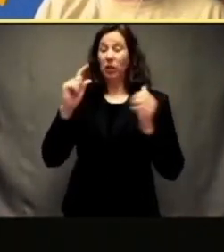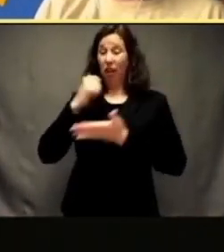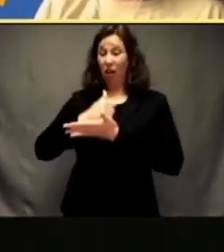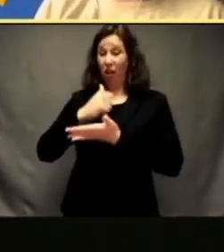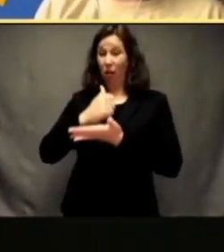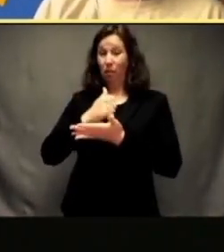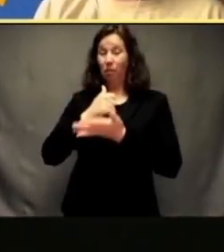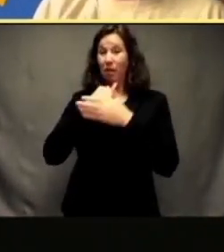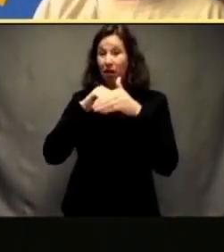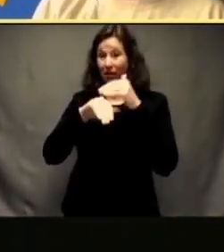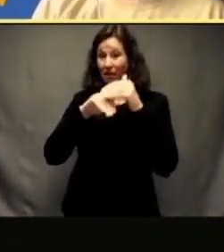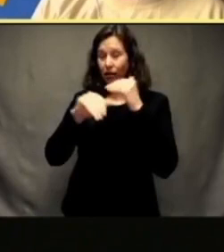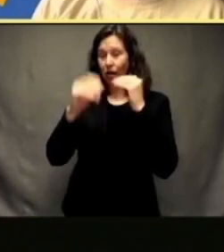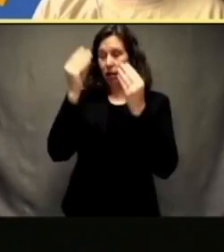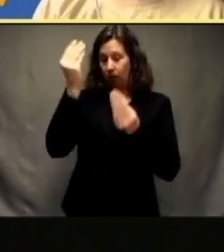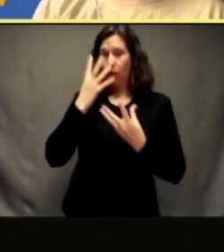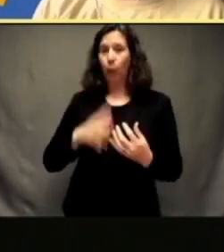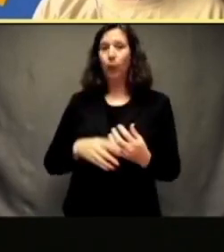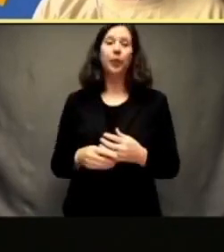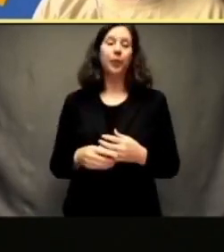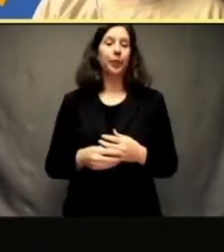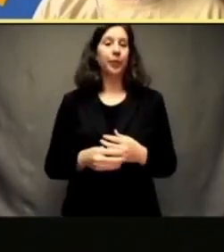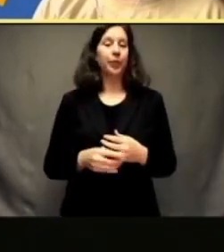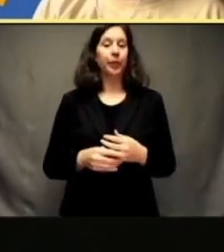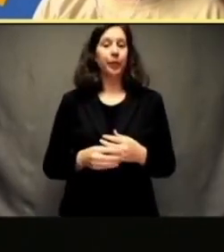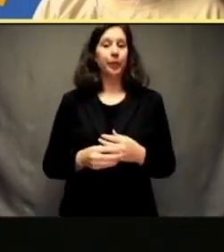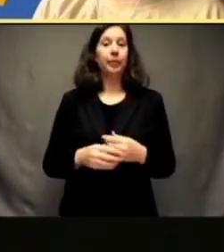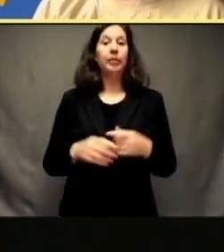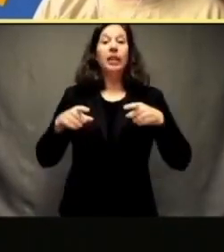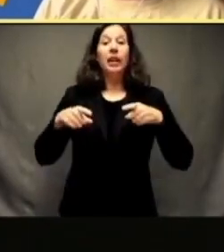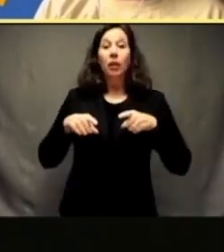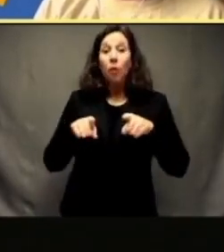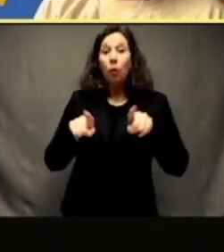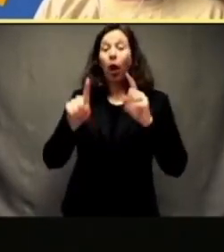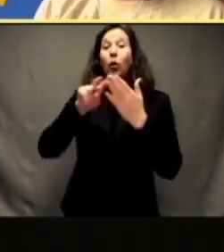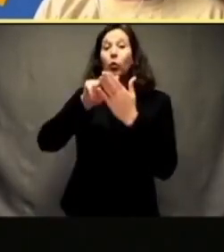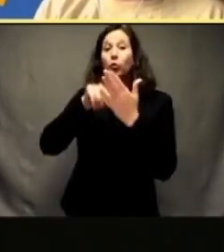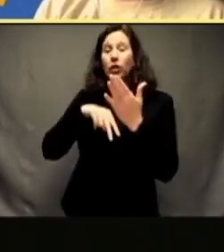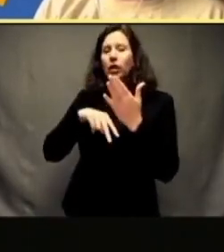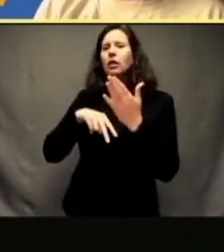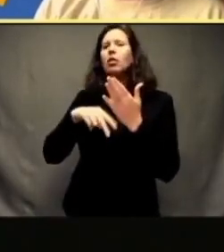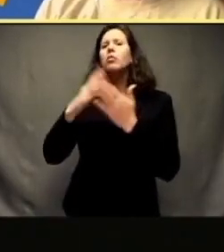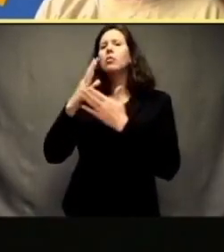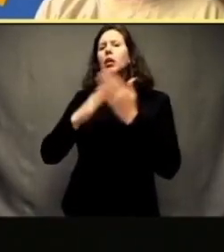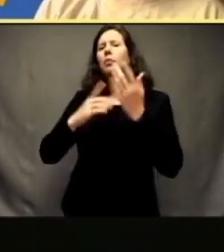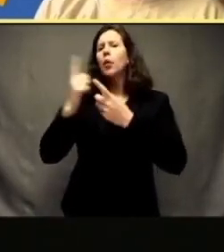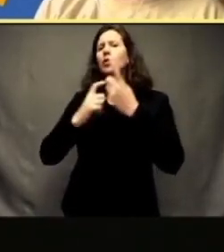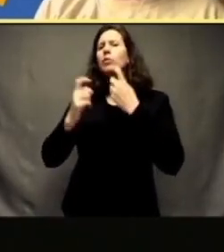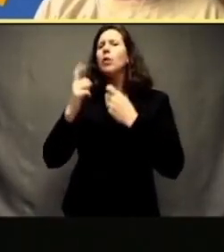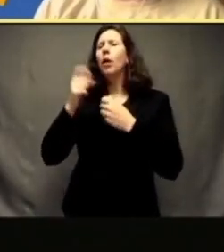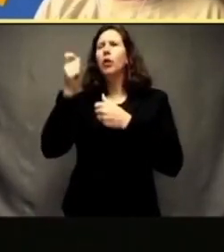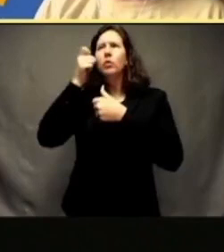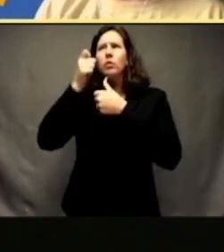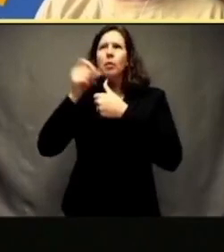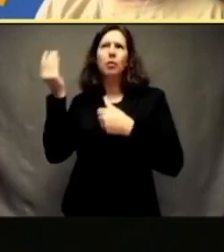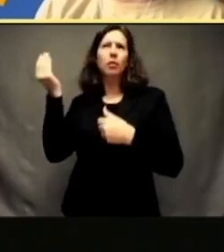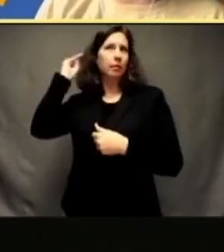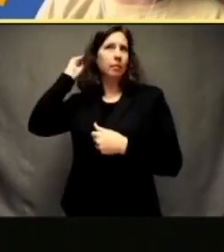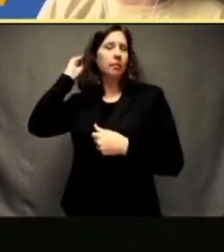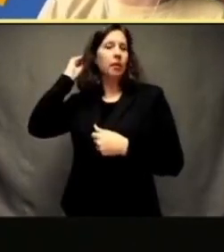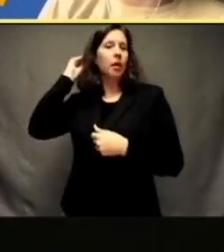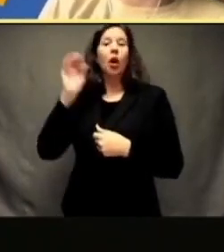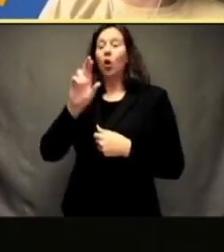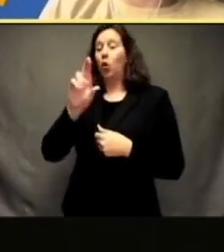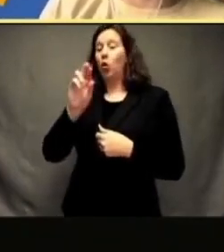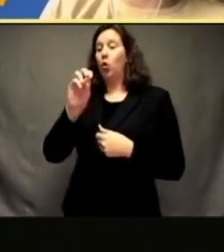facilitator stories. And as you read, there are some questions that we want you to keep in mind that Ronni